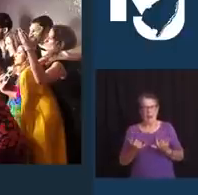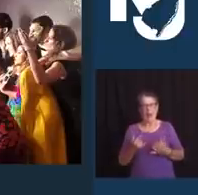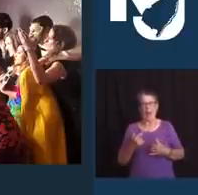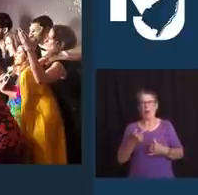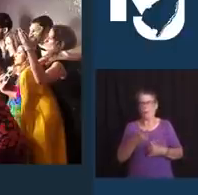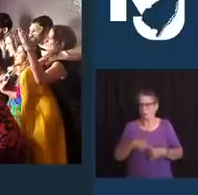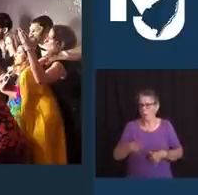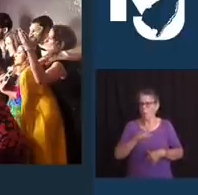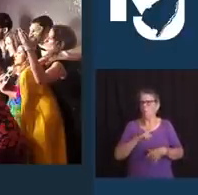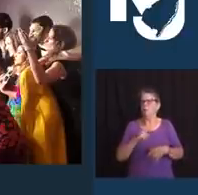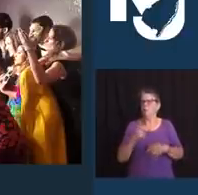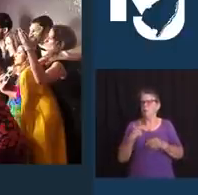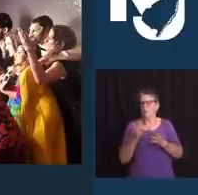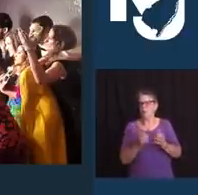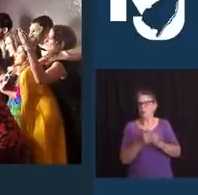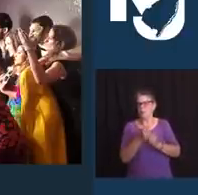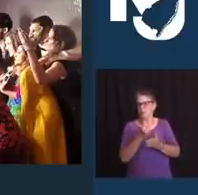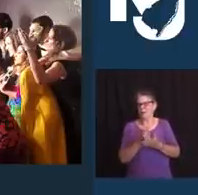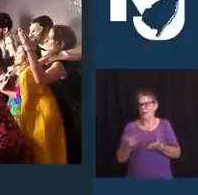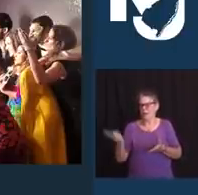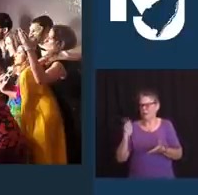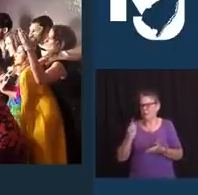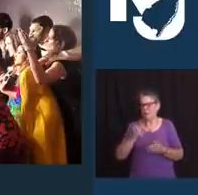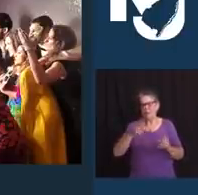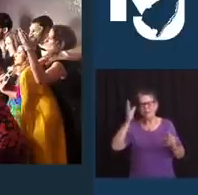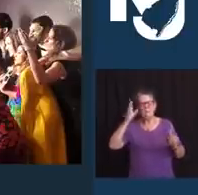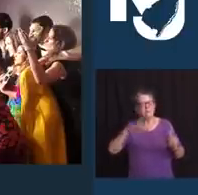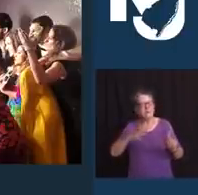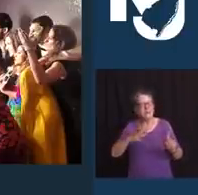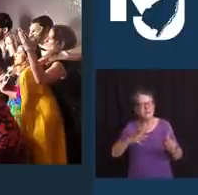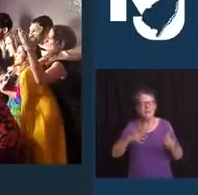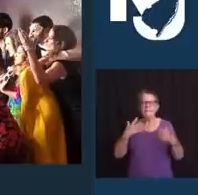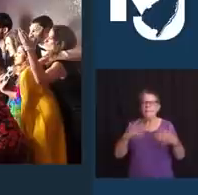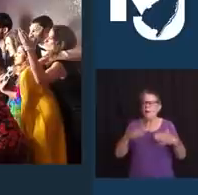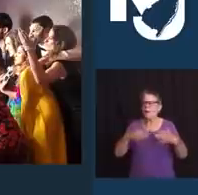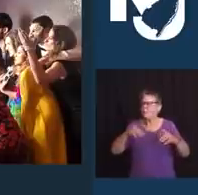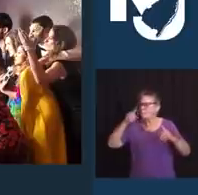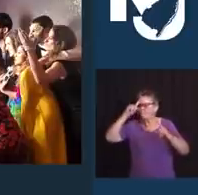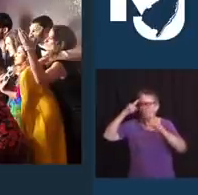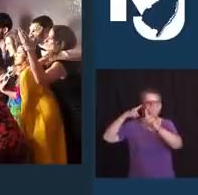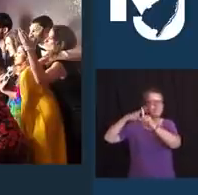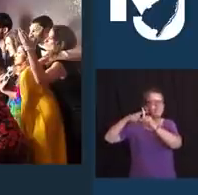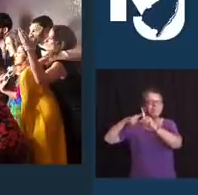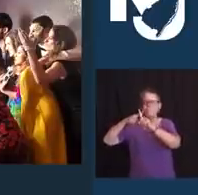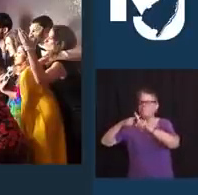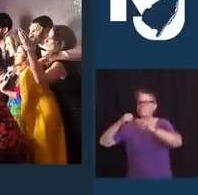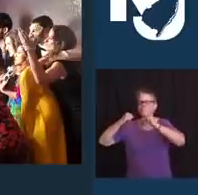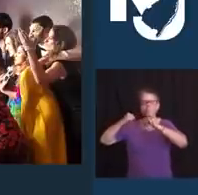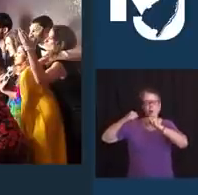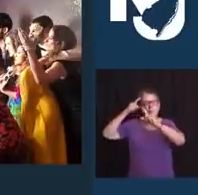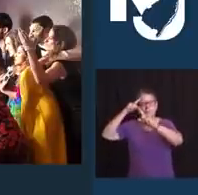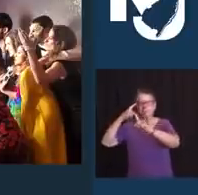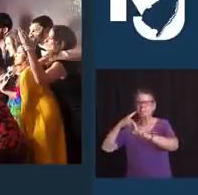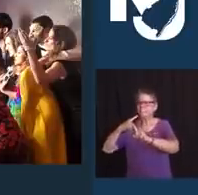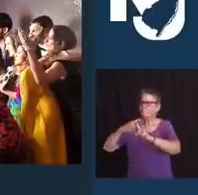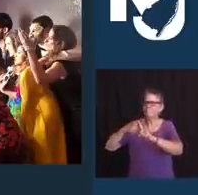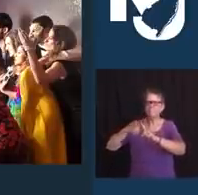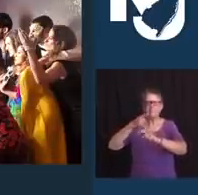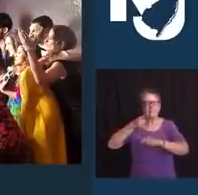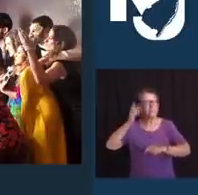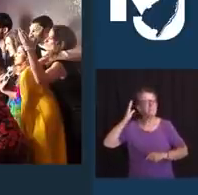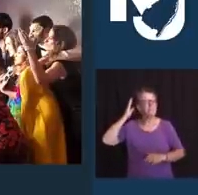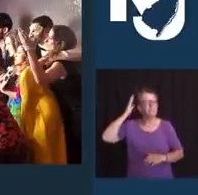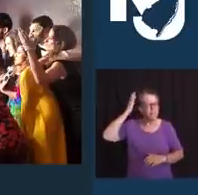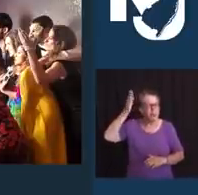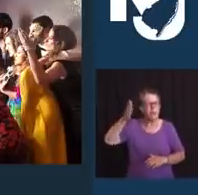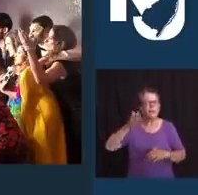week. Great guy. I know he shares our optimism for the future, and I'm so pleased that his future is a little brighter because of what we could do to